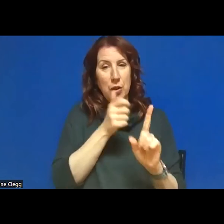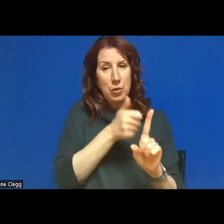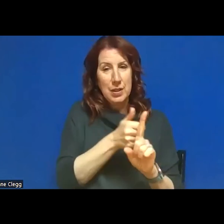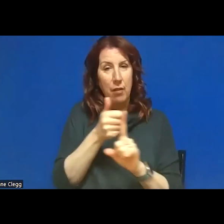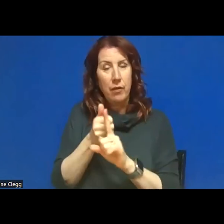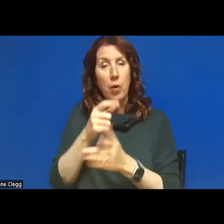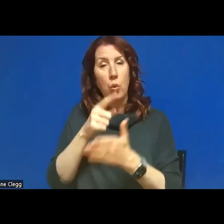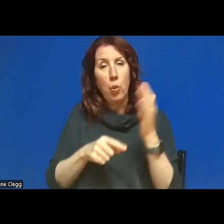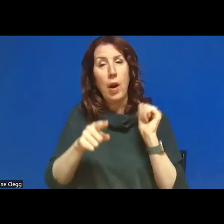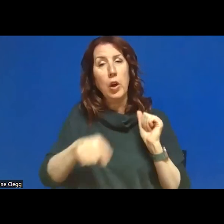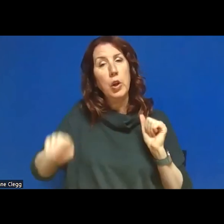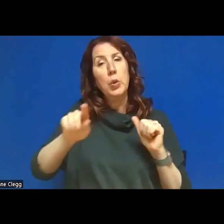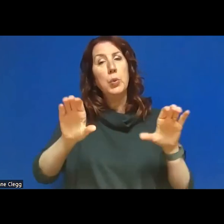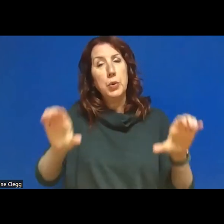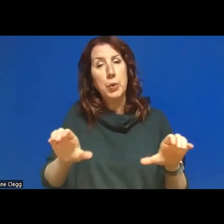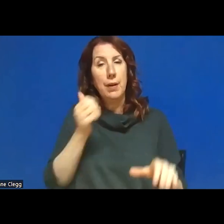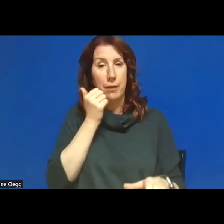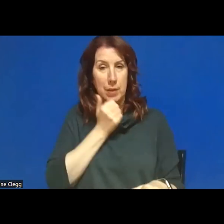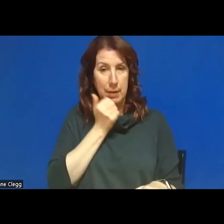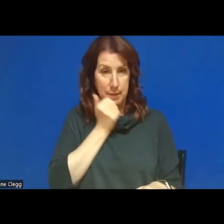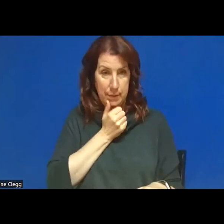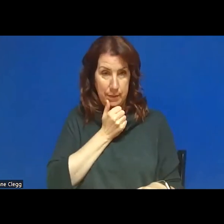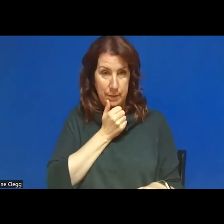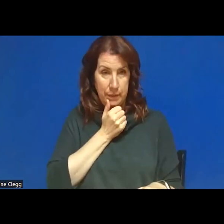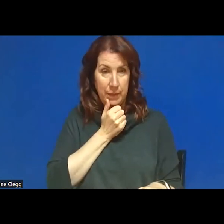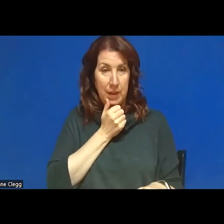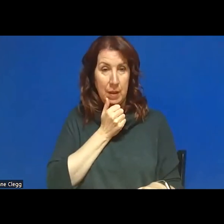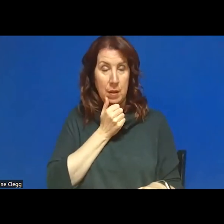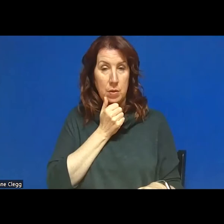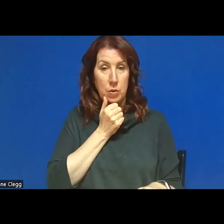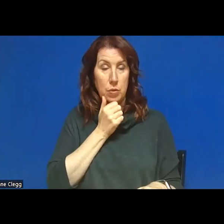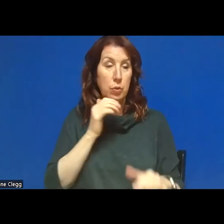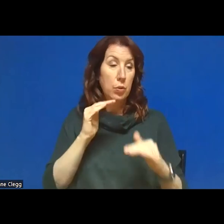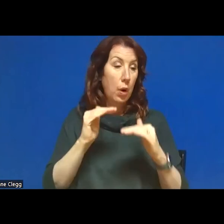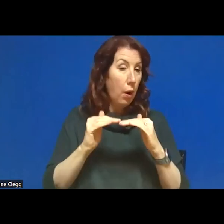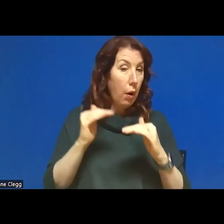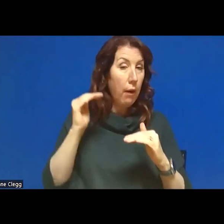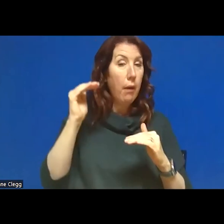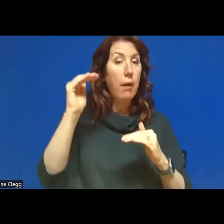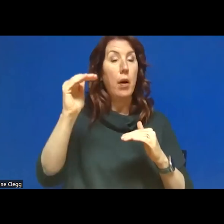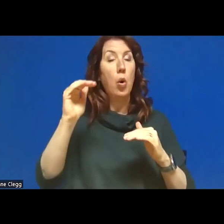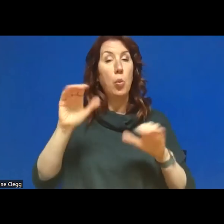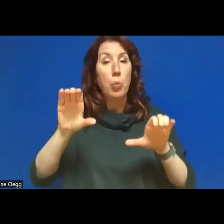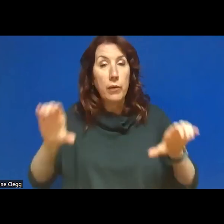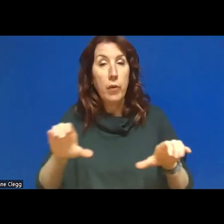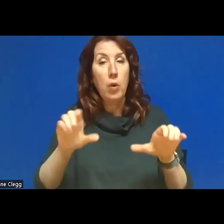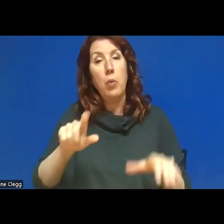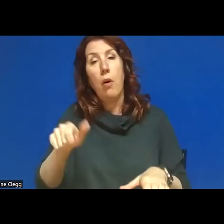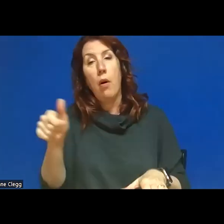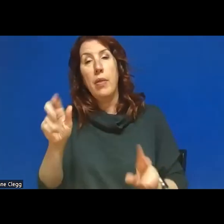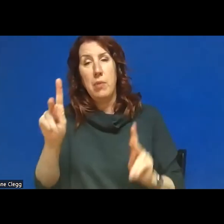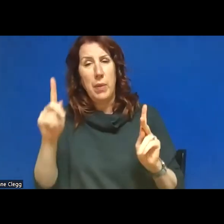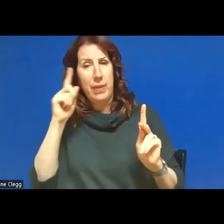what are you doing every single day to outperform how other people think of you?